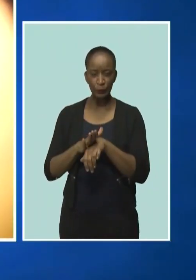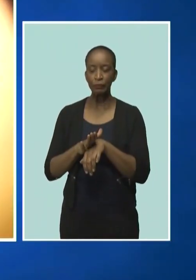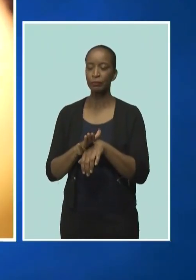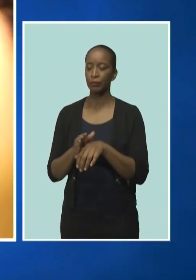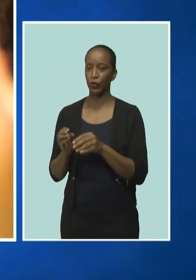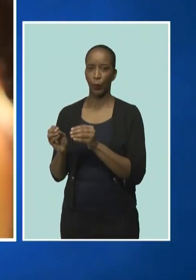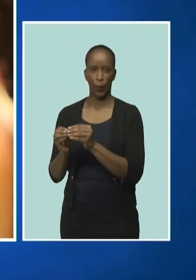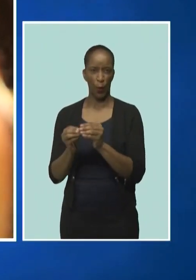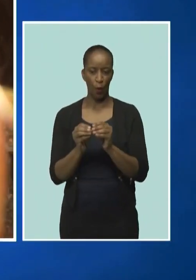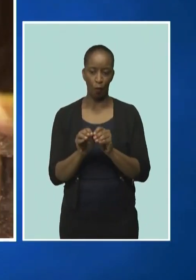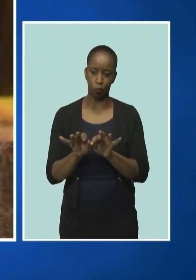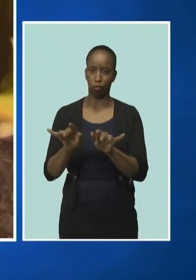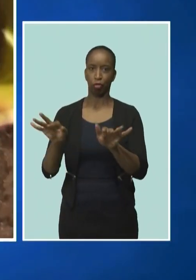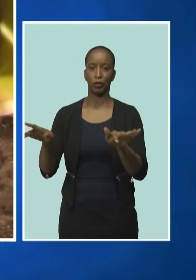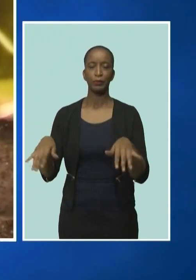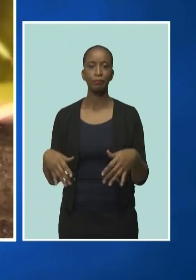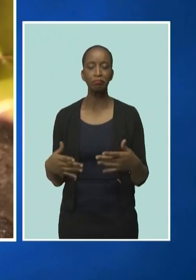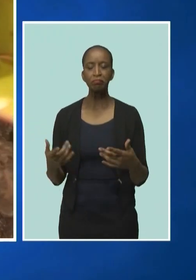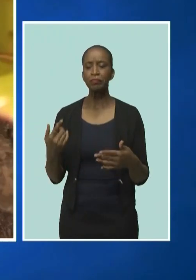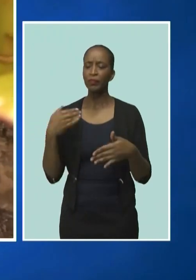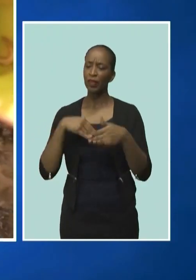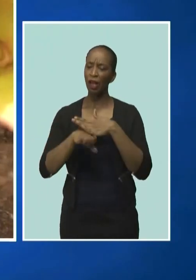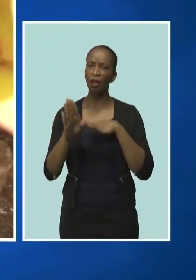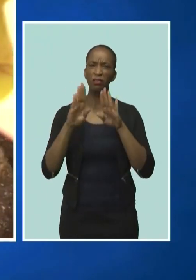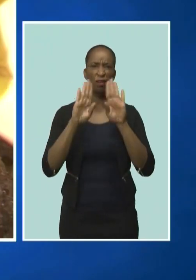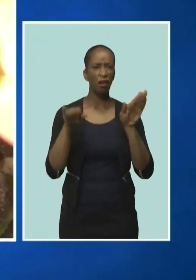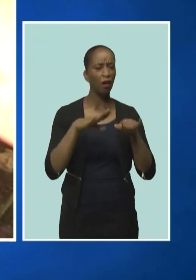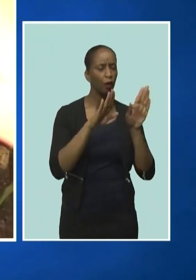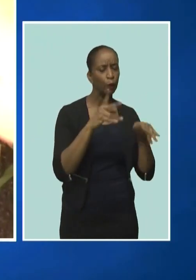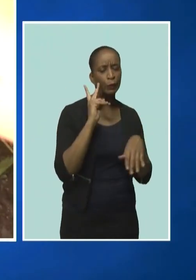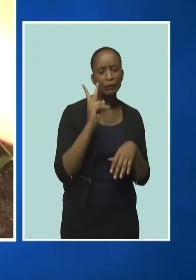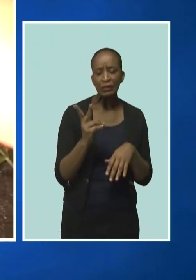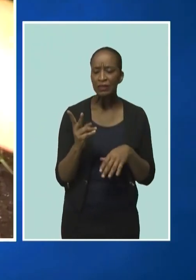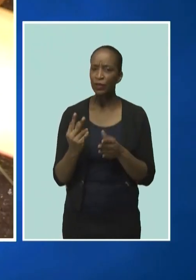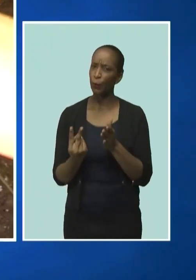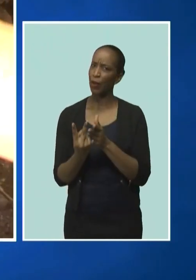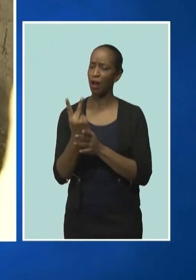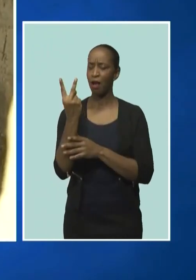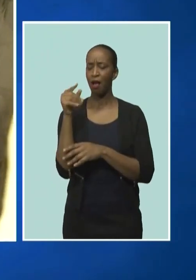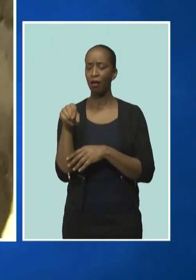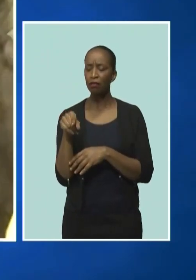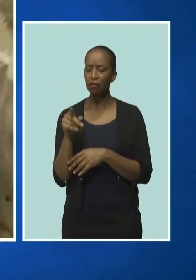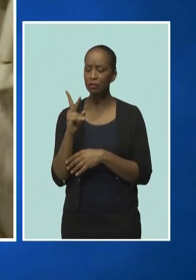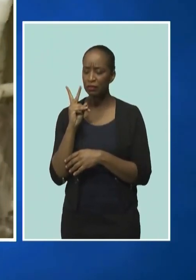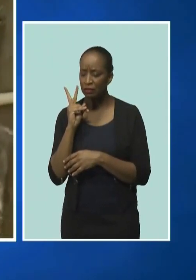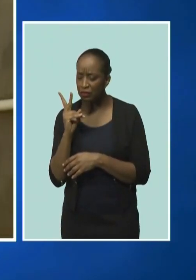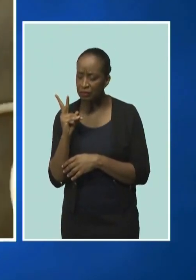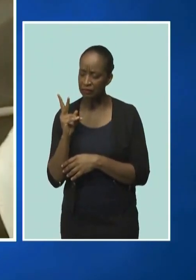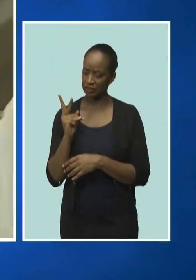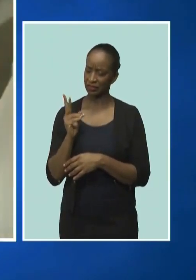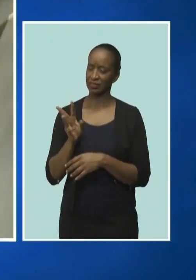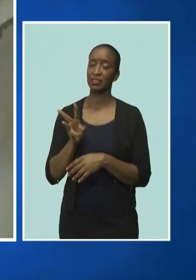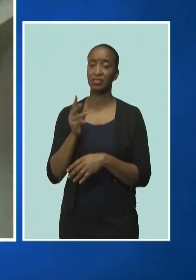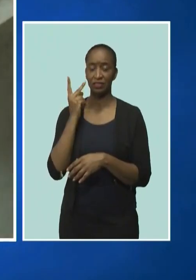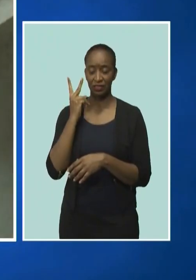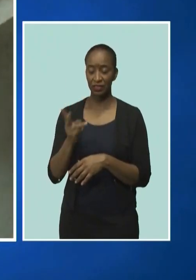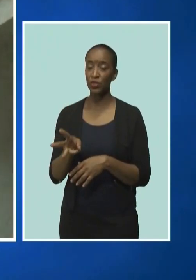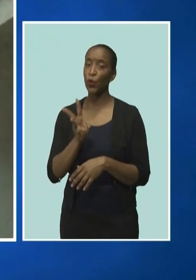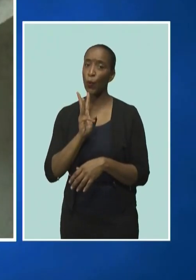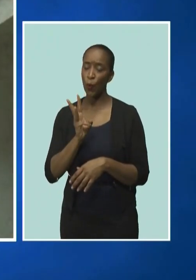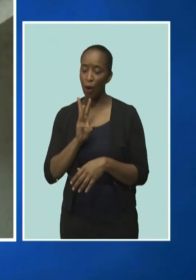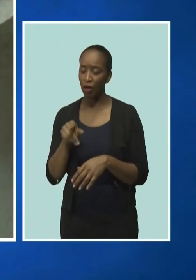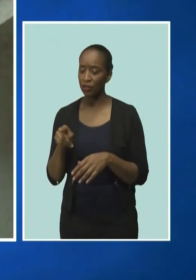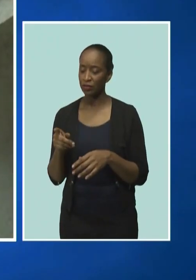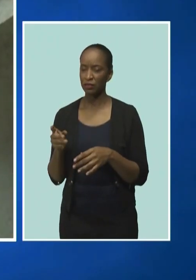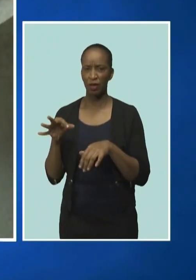in water. When you look at it, it's full of mosquito larvae. The tires, the guttering, etc. When